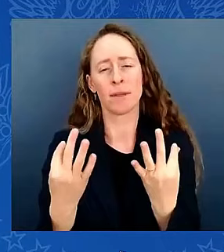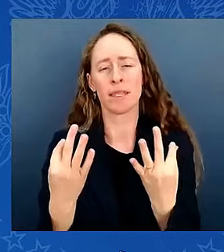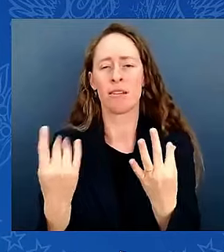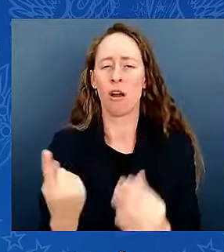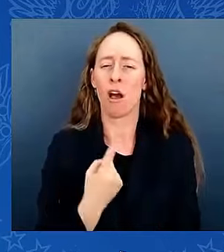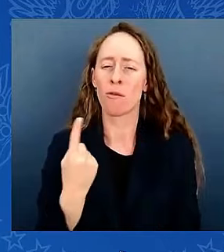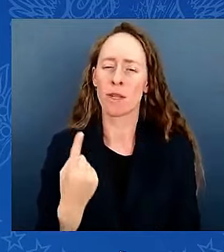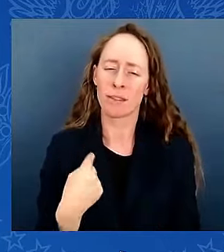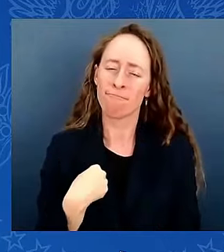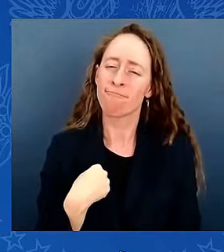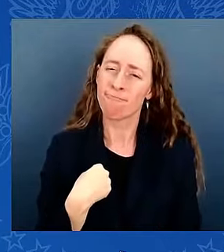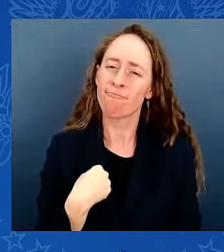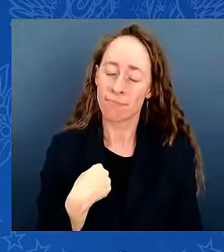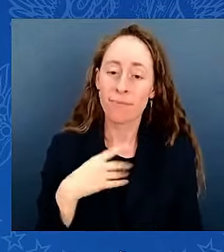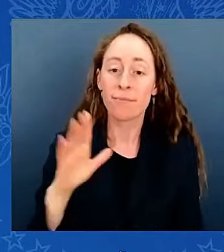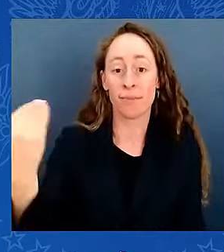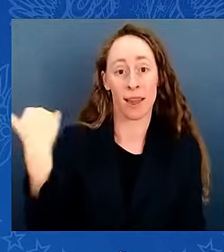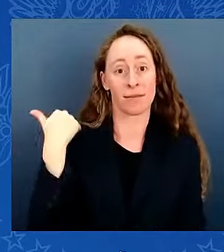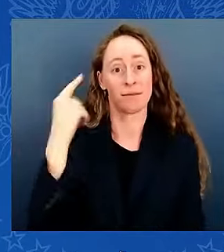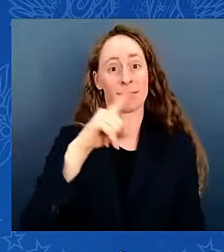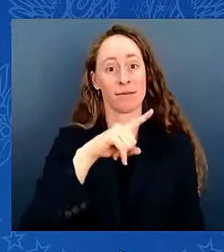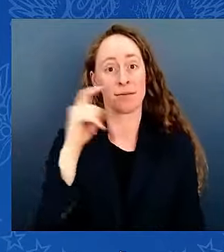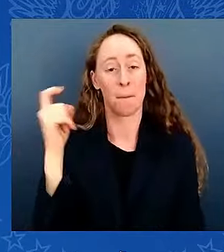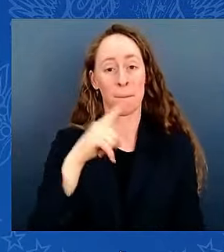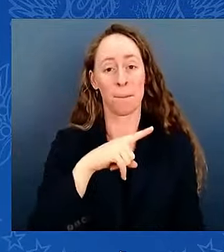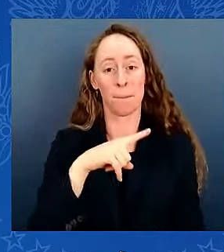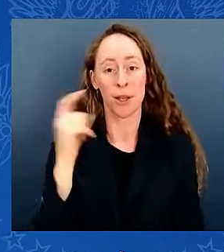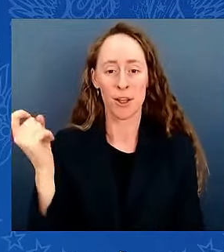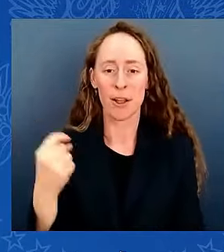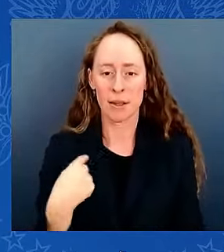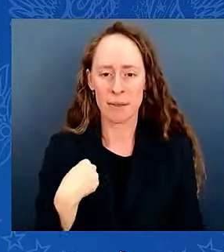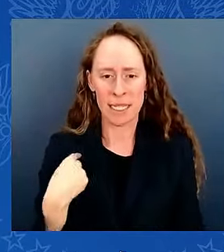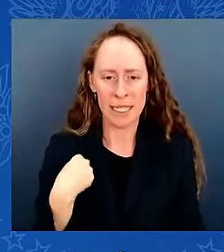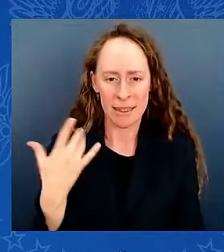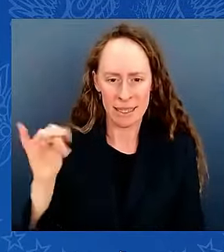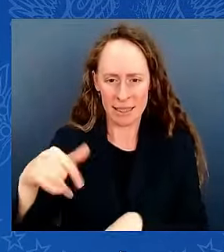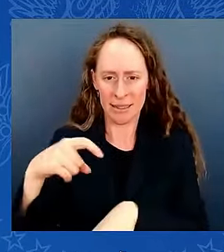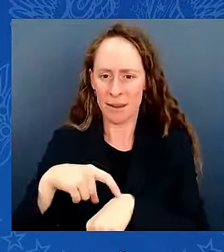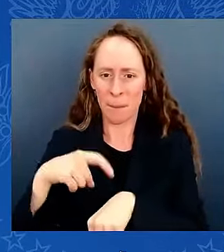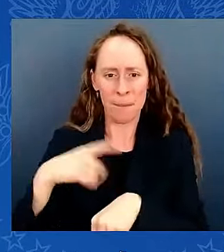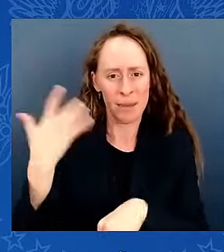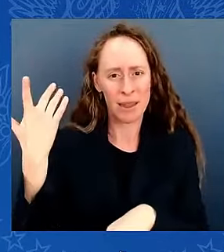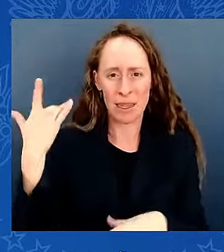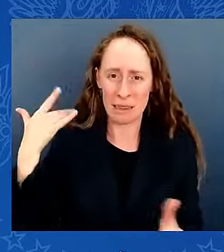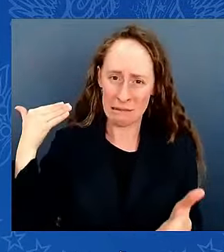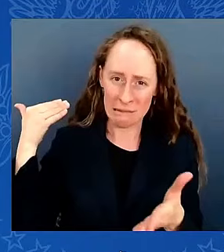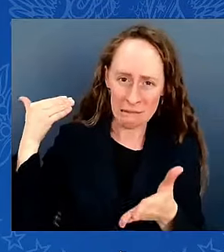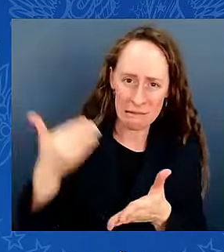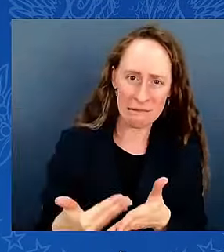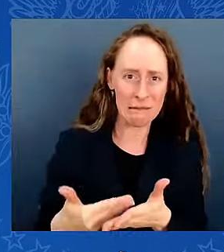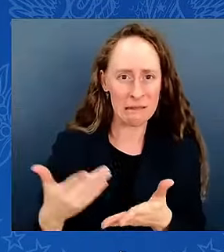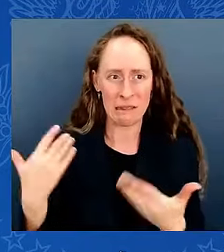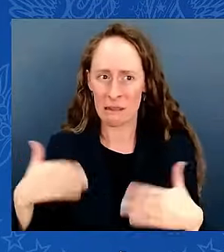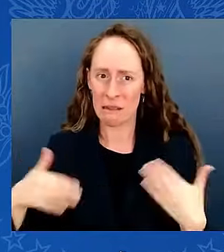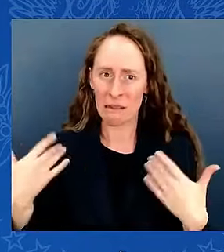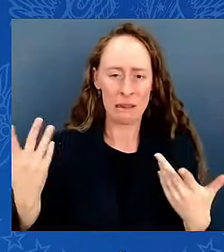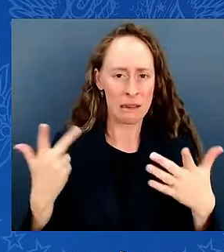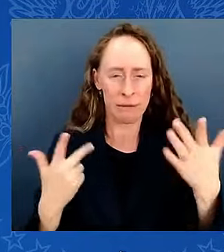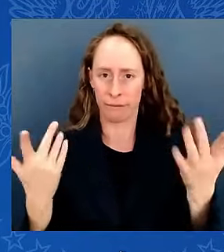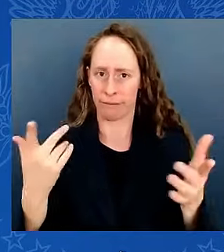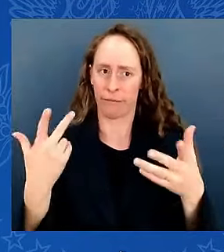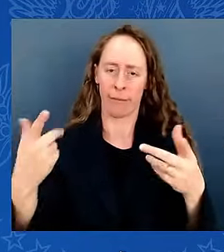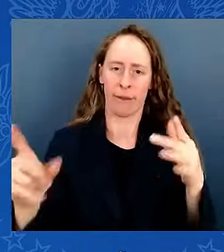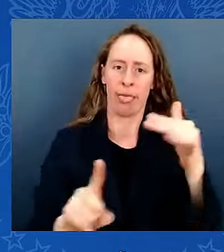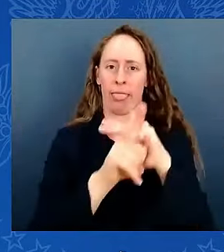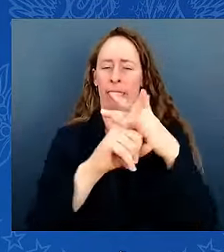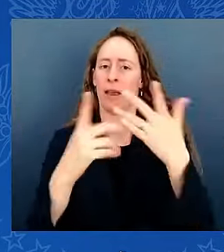ceiling, Mr. President. One afternoon, I was in a meeting with you, and at this point, I've gone weeks without spending much time